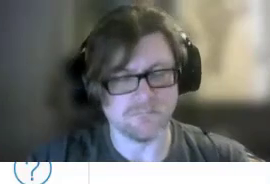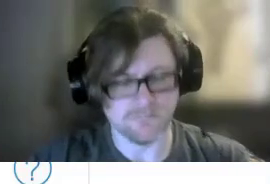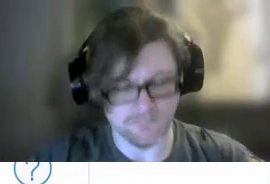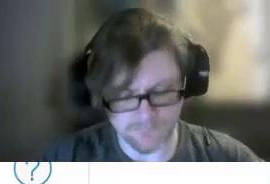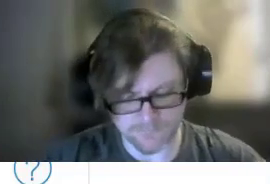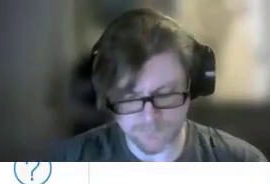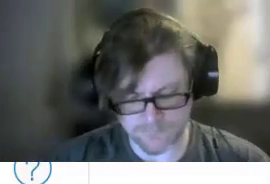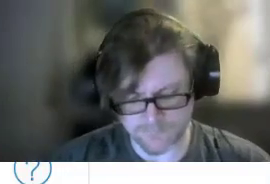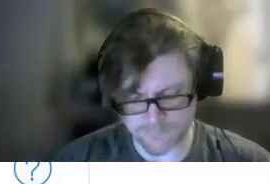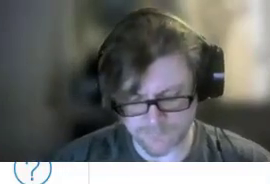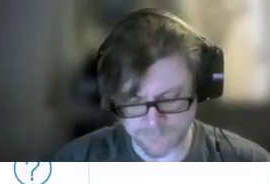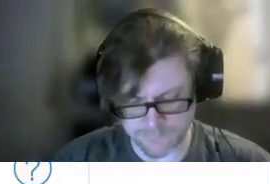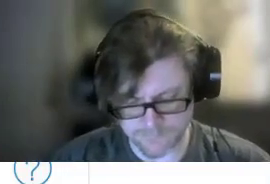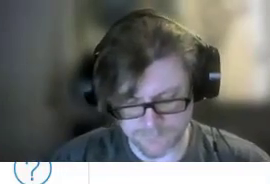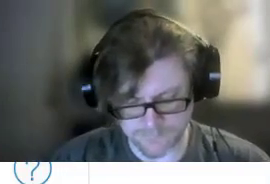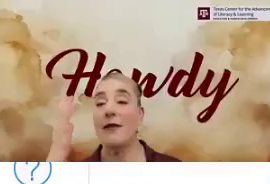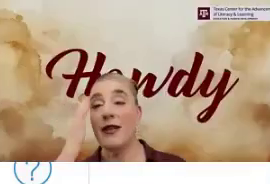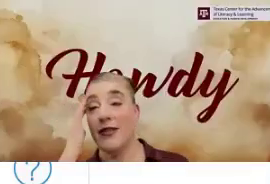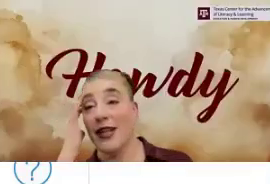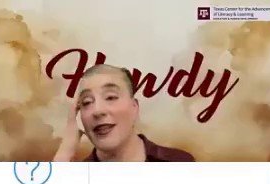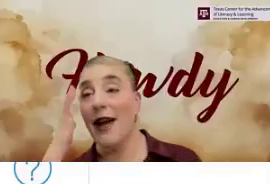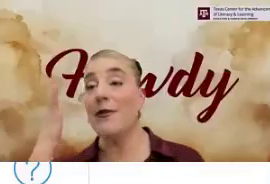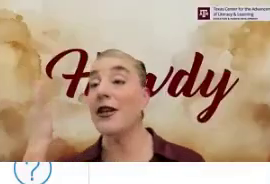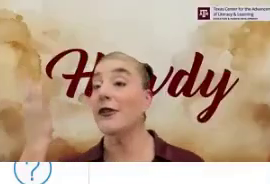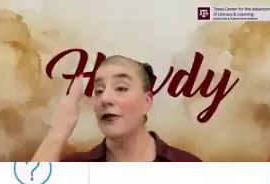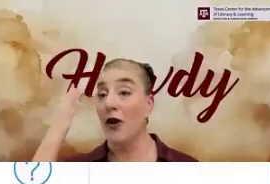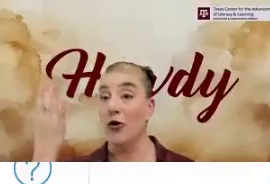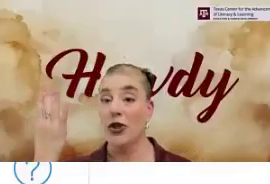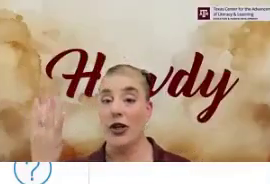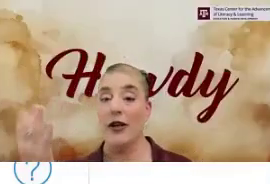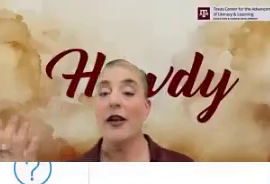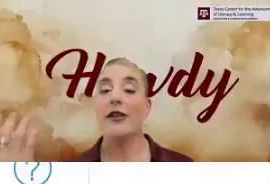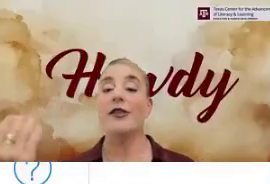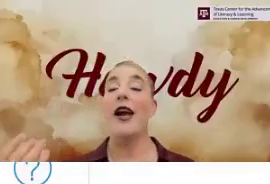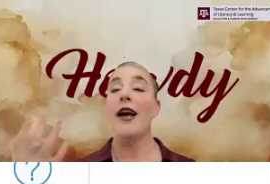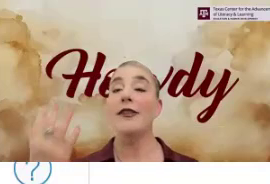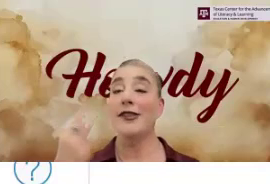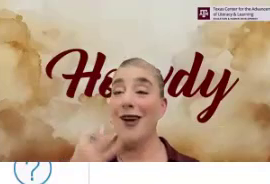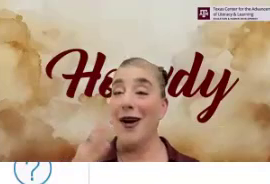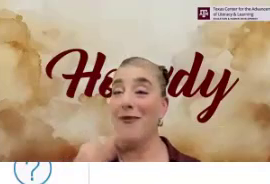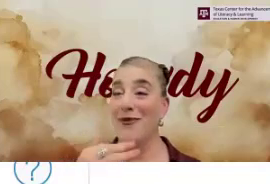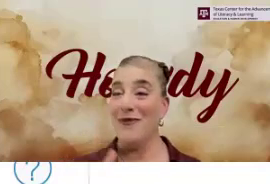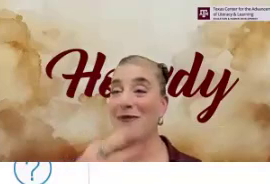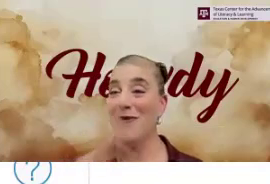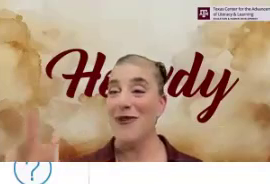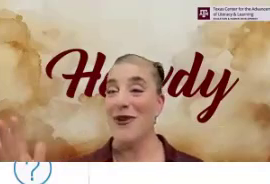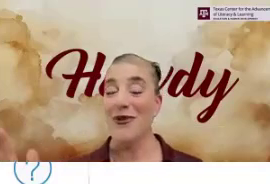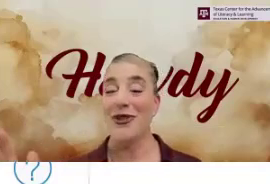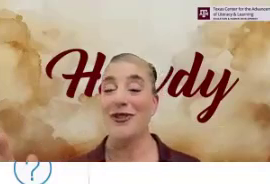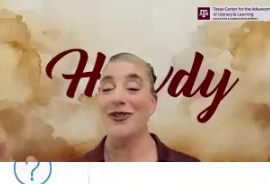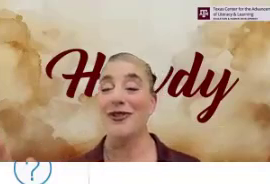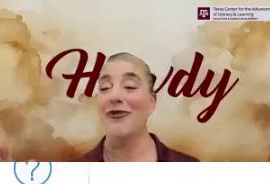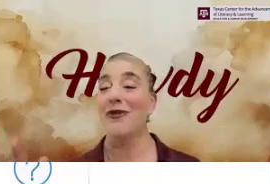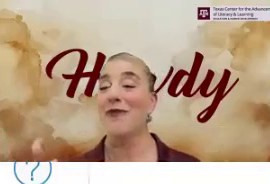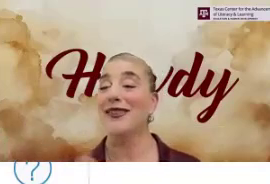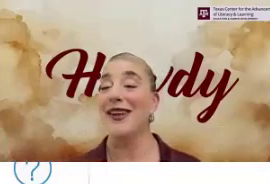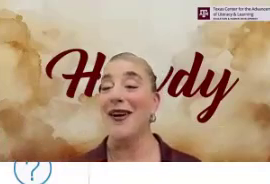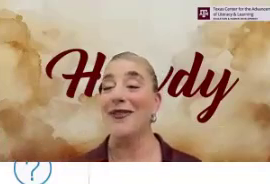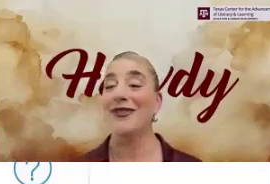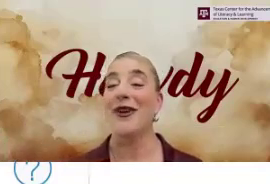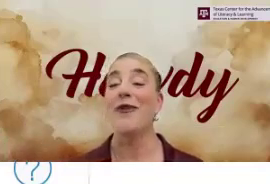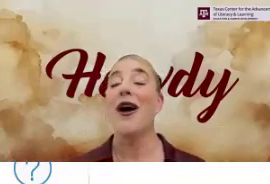means. Okay, so it made me think of that because of OSHA, because I had to stop and remember what OSHA stood